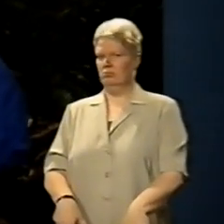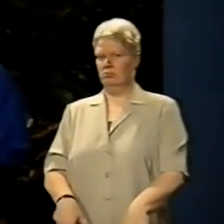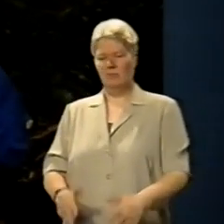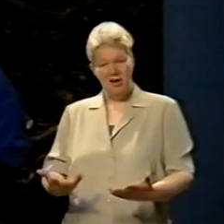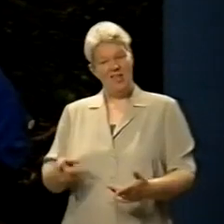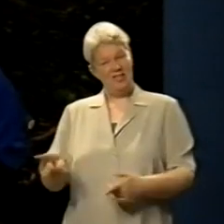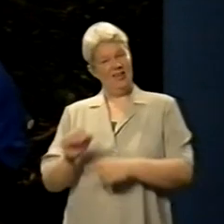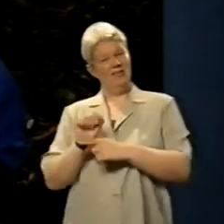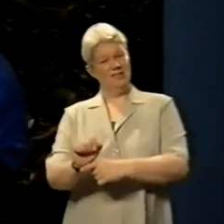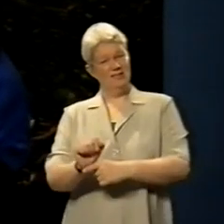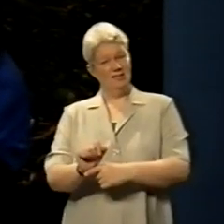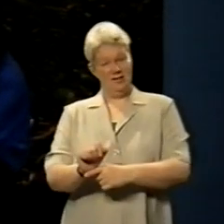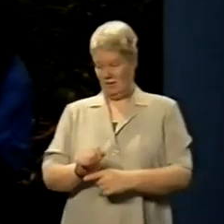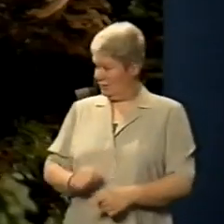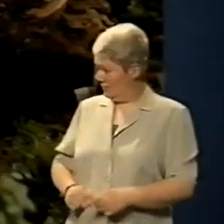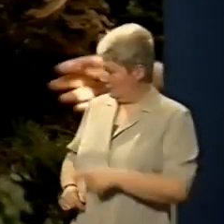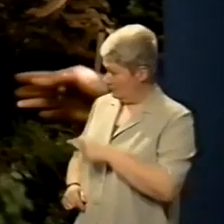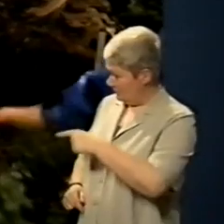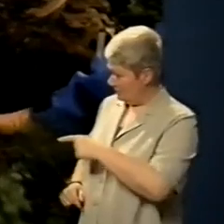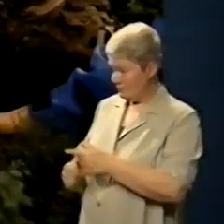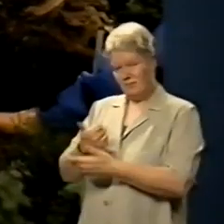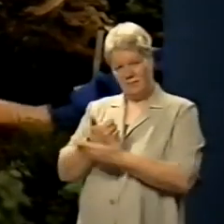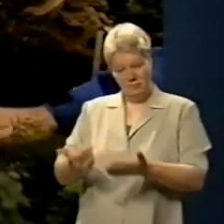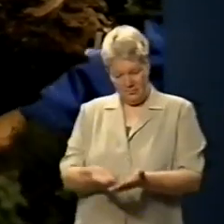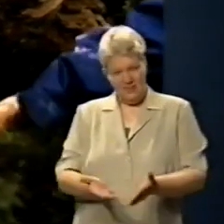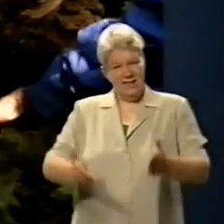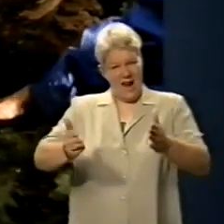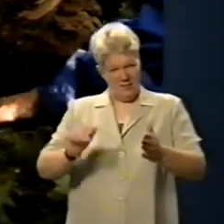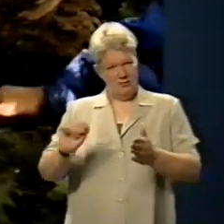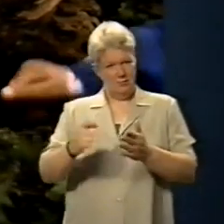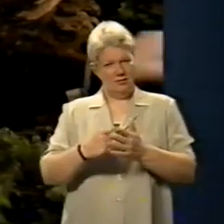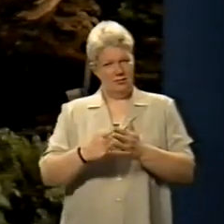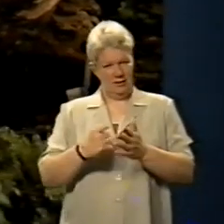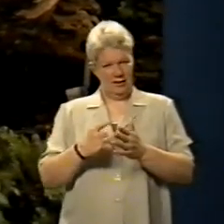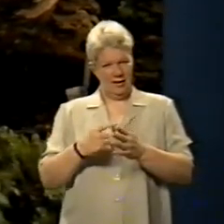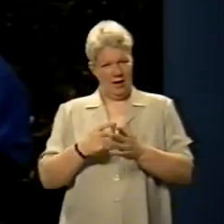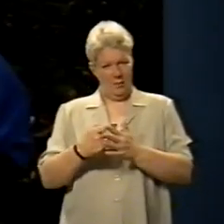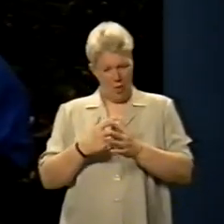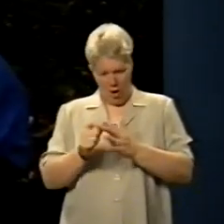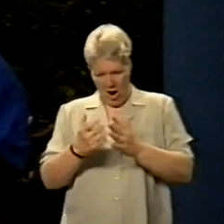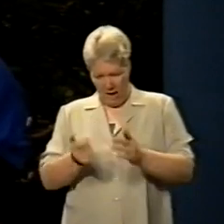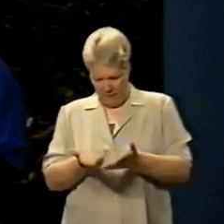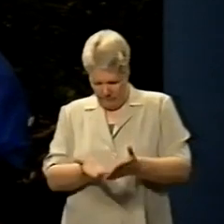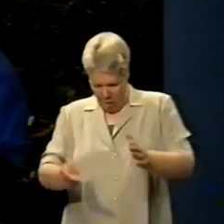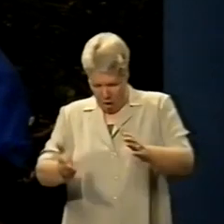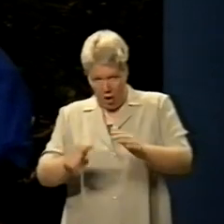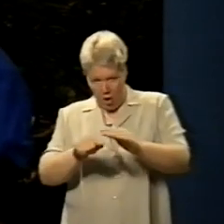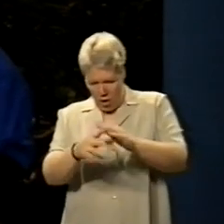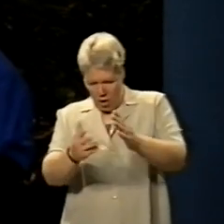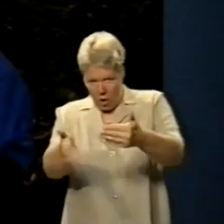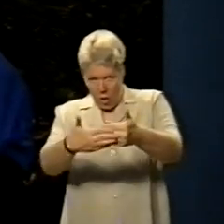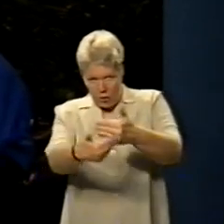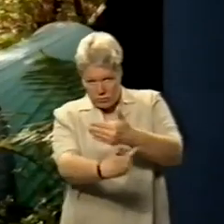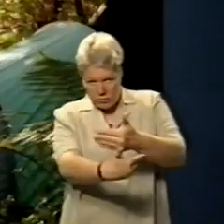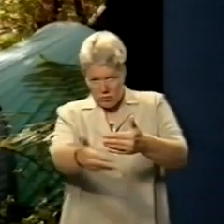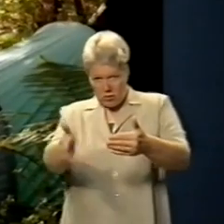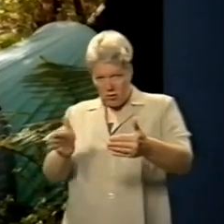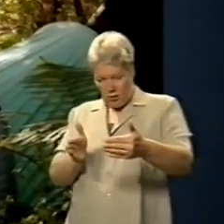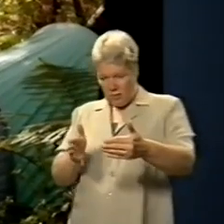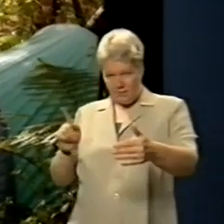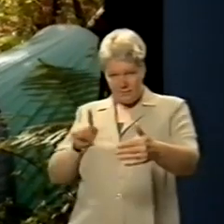This is a typical kakapo nest. It's a dry hollow which is closed at the back. Now, eggs don't come every single year, so when they do, looking